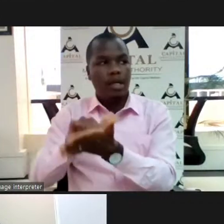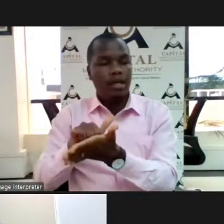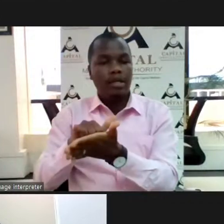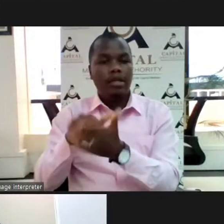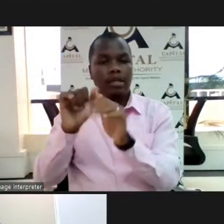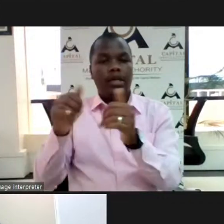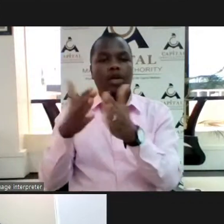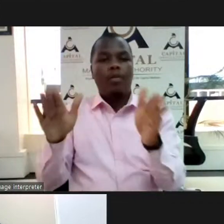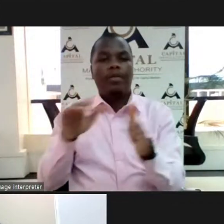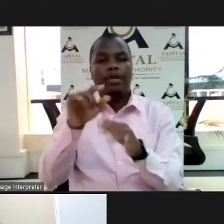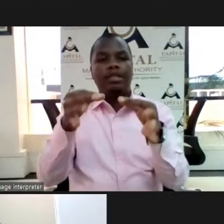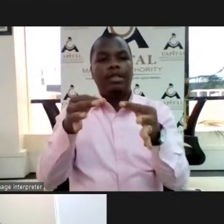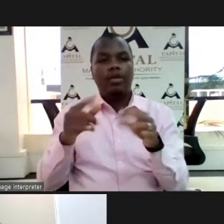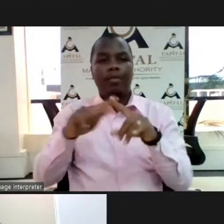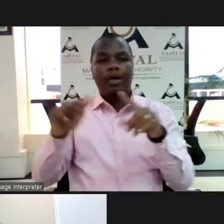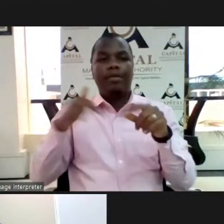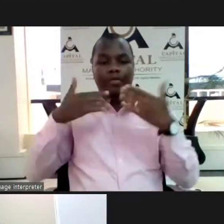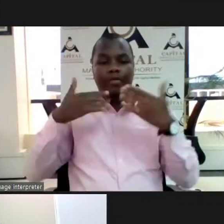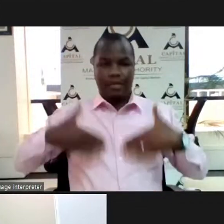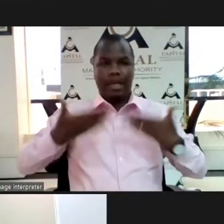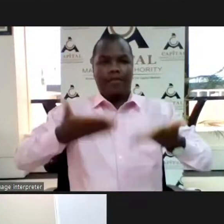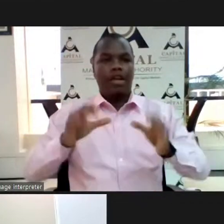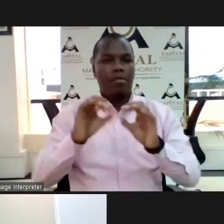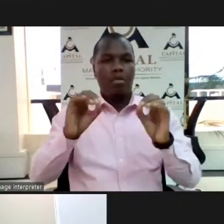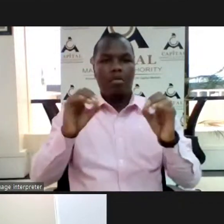open a CDS account, yet I'm not physically available?